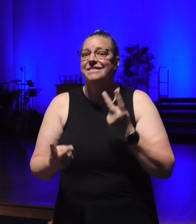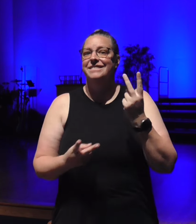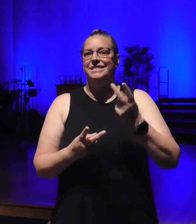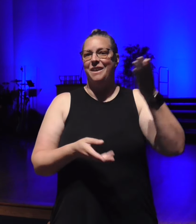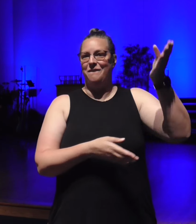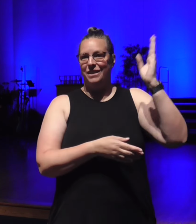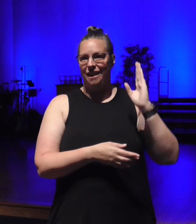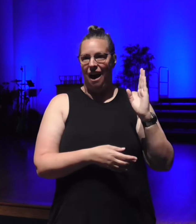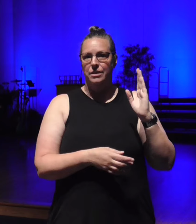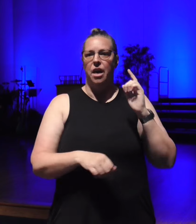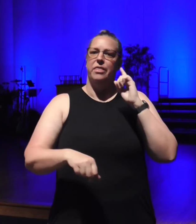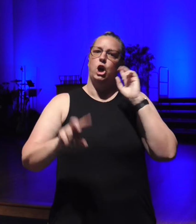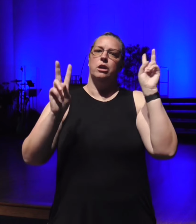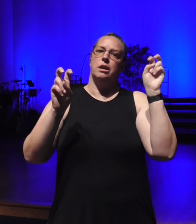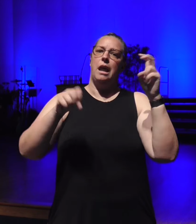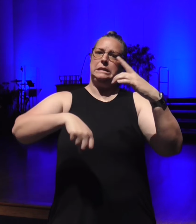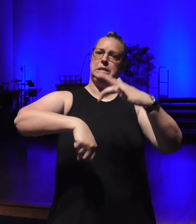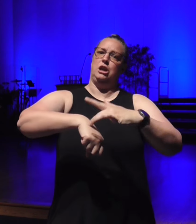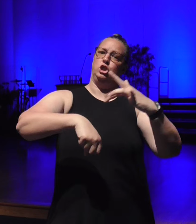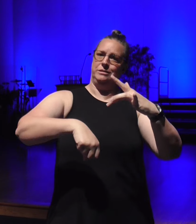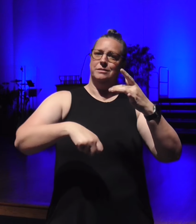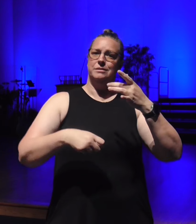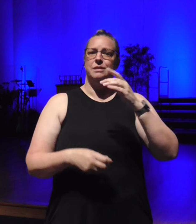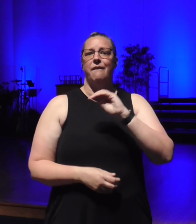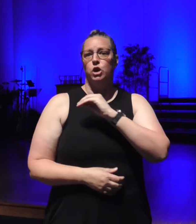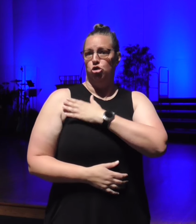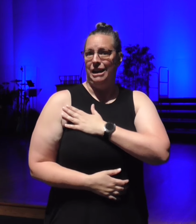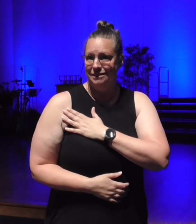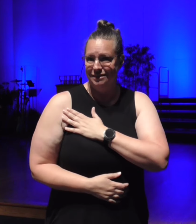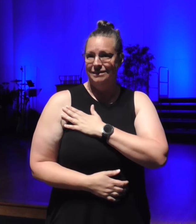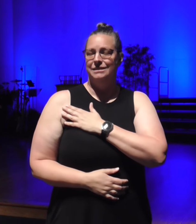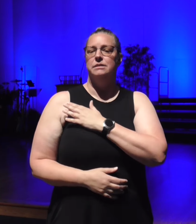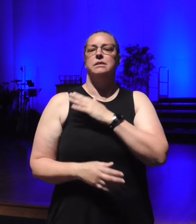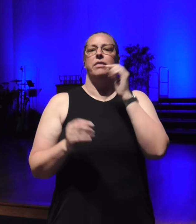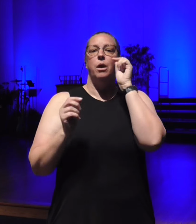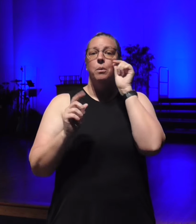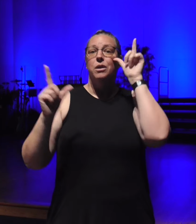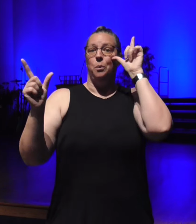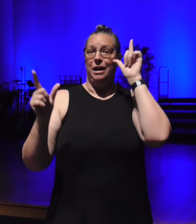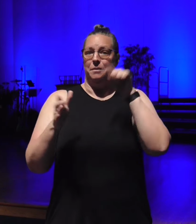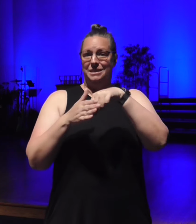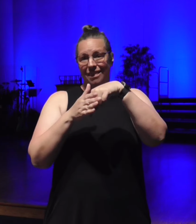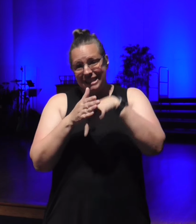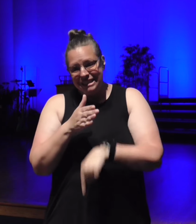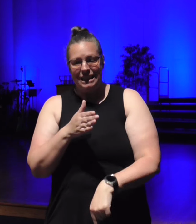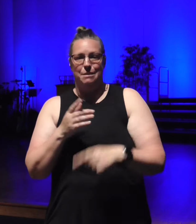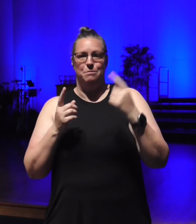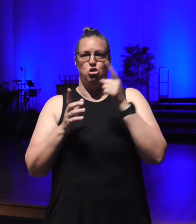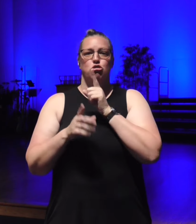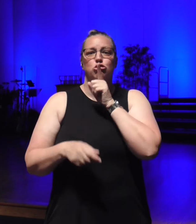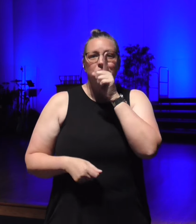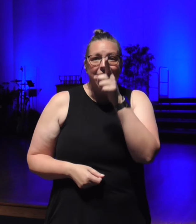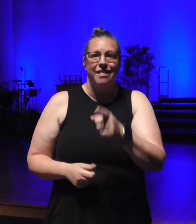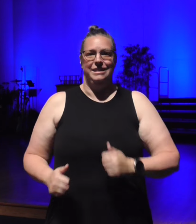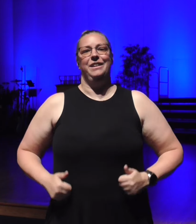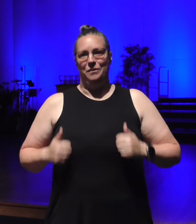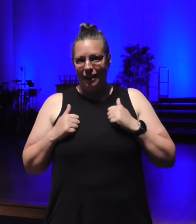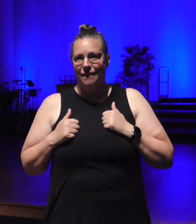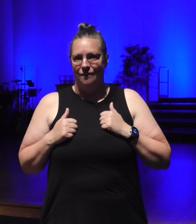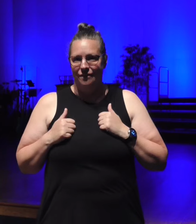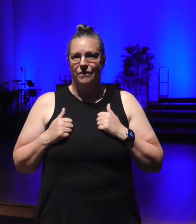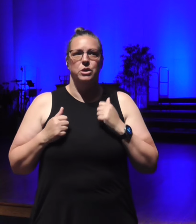of grace that awaken us to a deeper reality of life. And so today we are exploring together how we